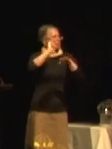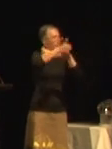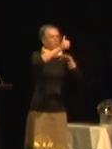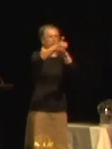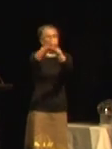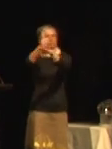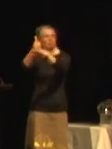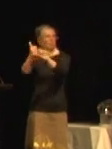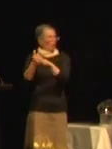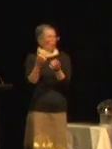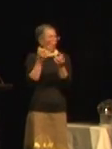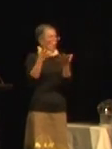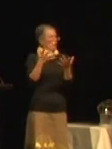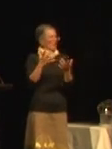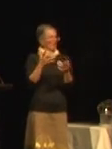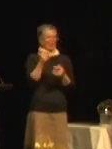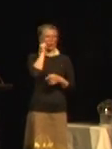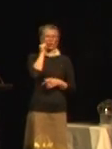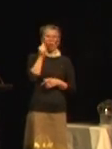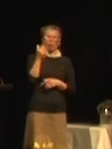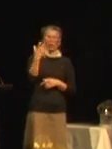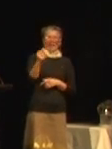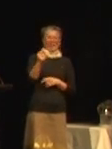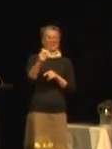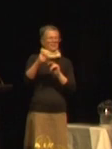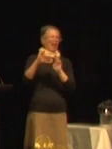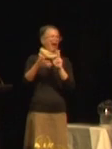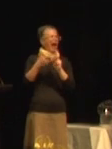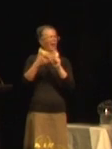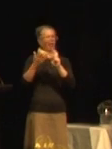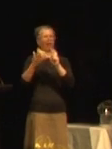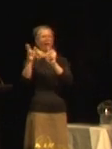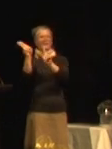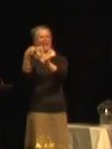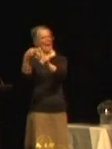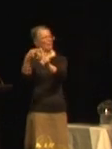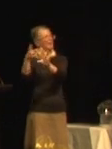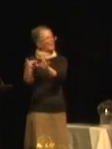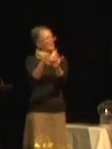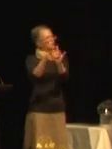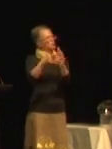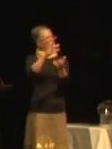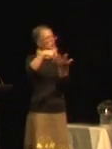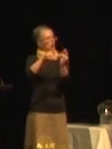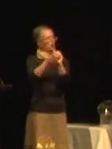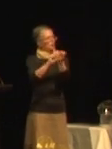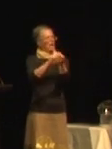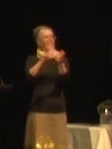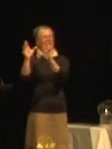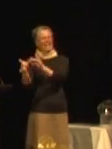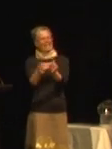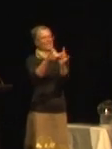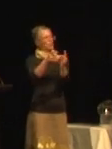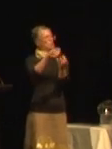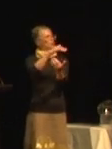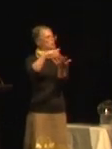there's already someone doing a festival by that or some other name related to social change, related to social good. We'll come along for the